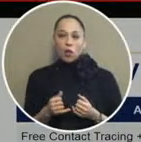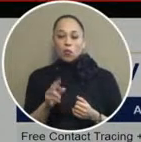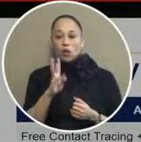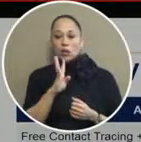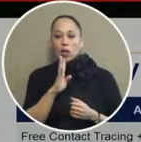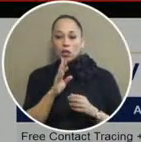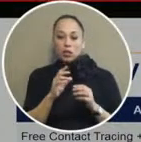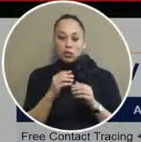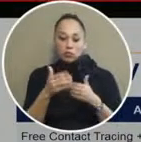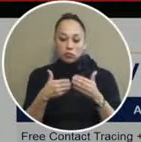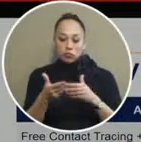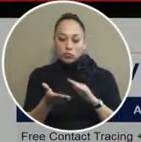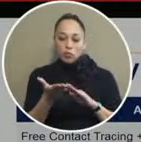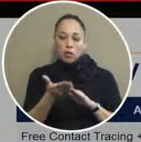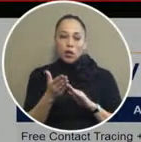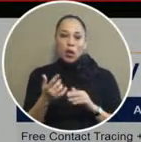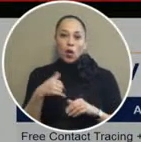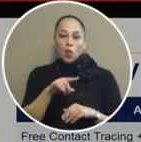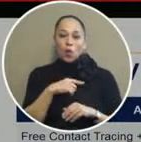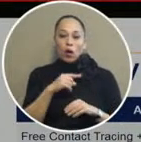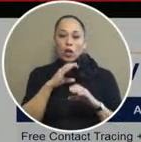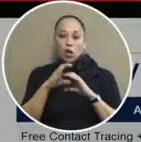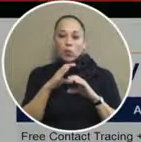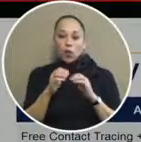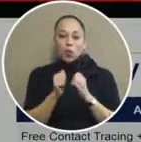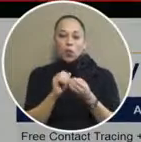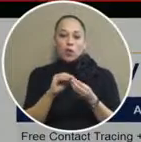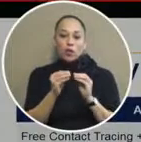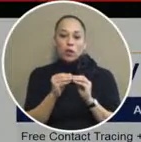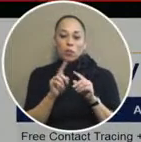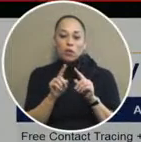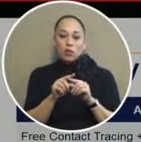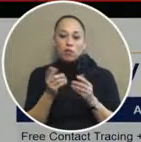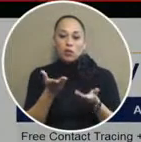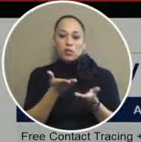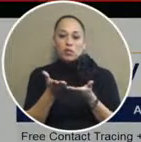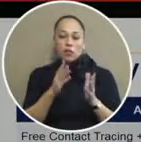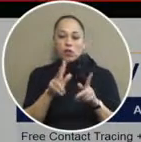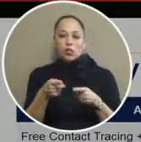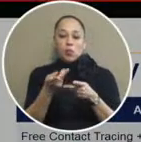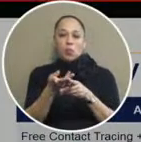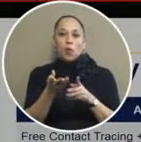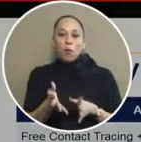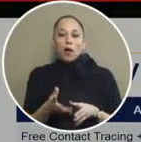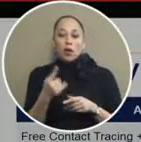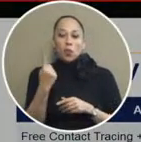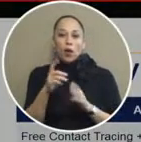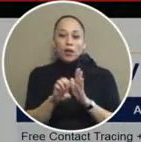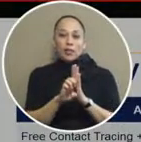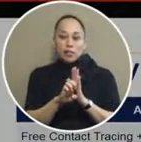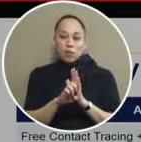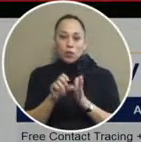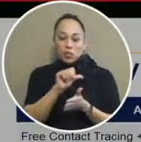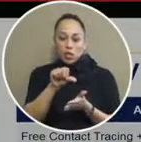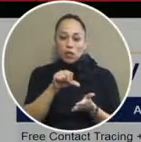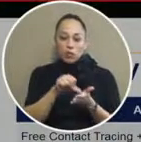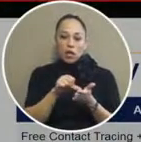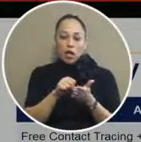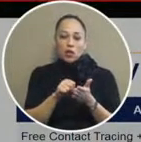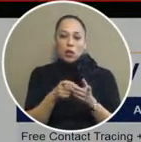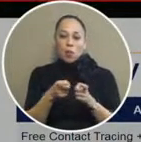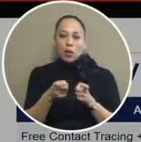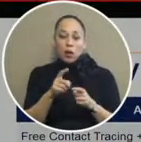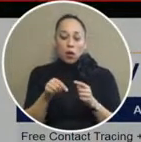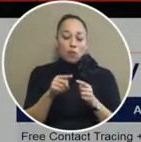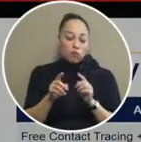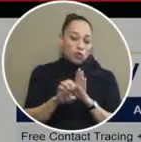continuing operations, we've been in conversation with a number of these service providers. One example is our downtown management district, for